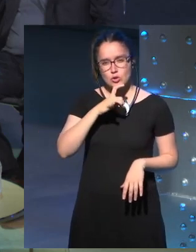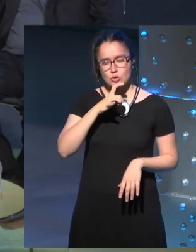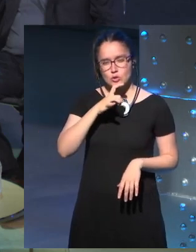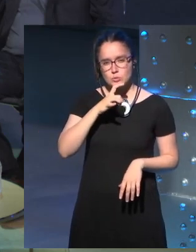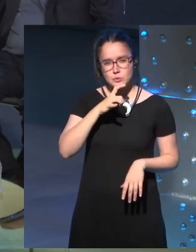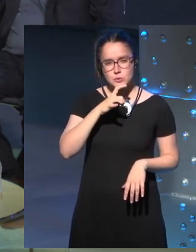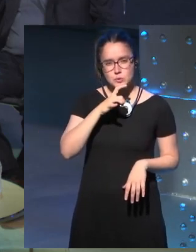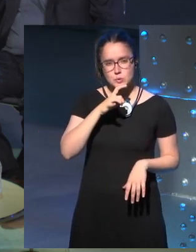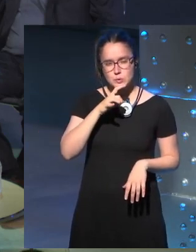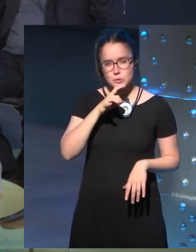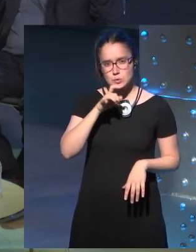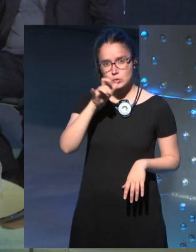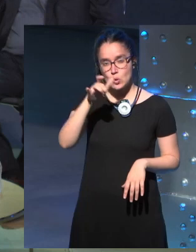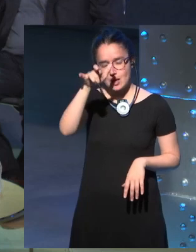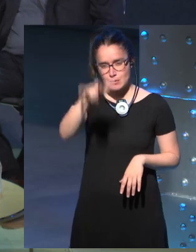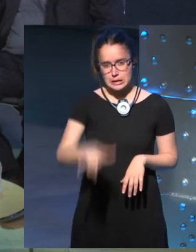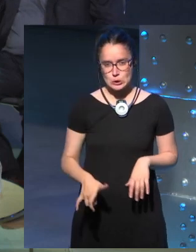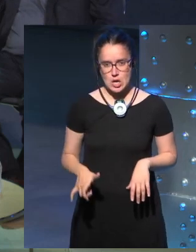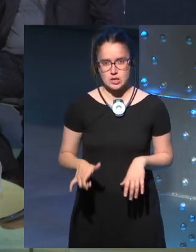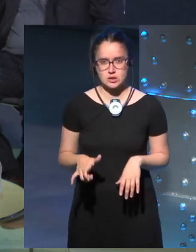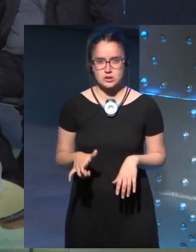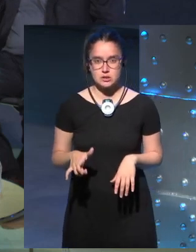how is it possible to,